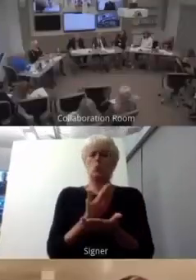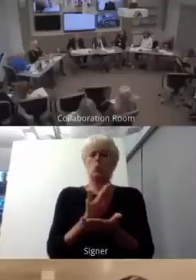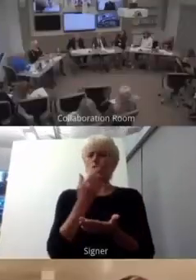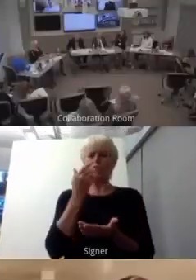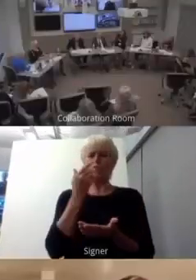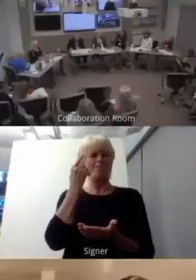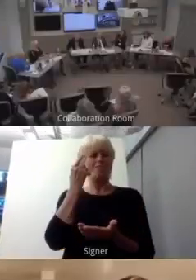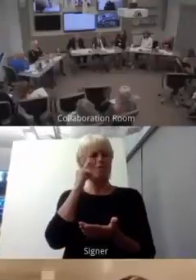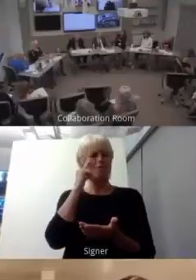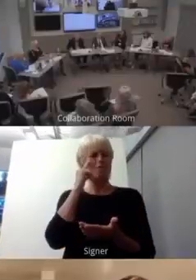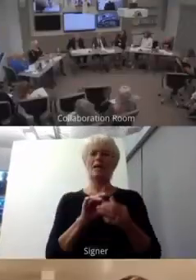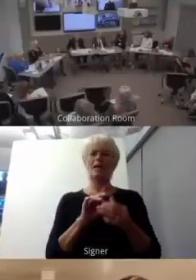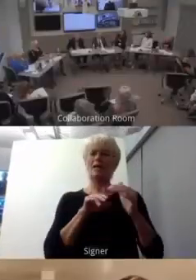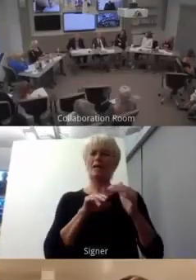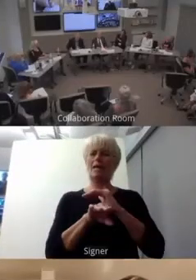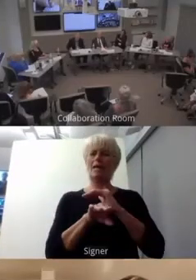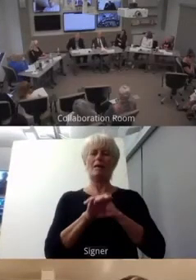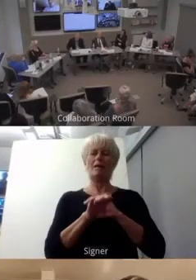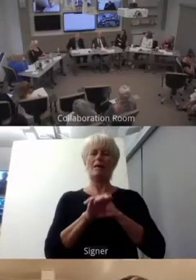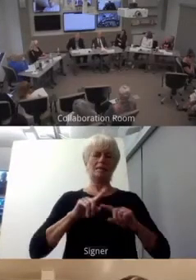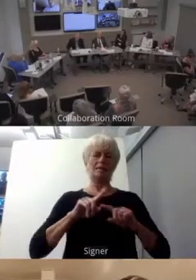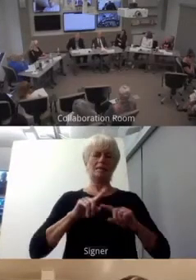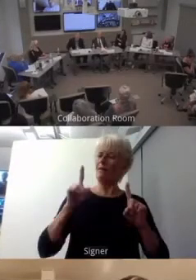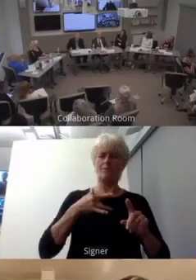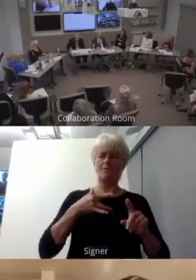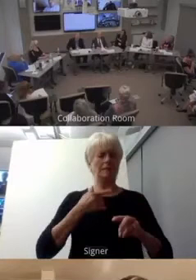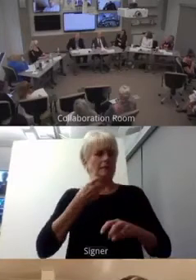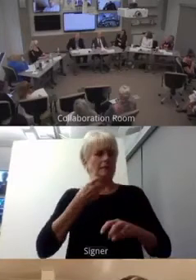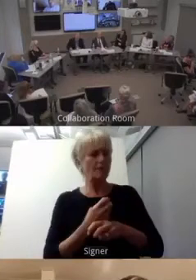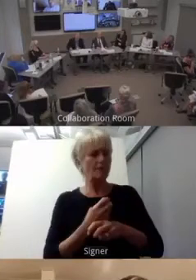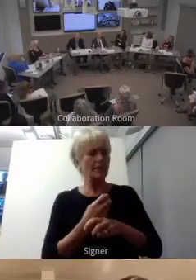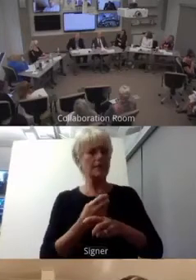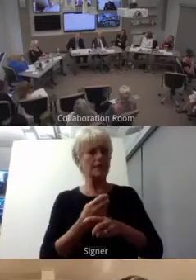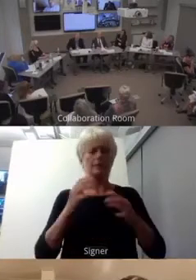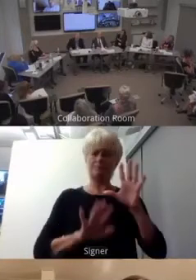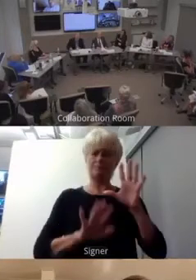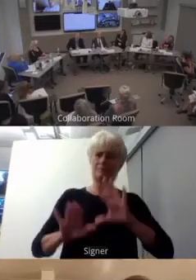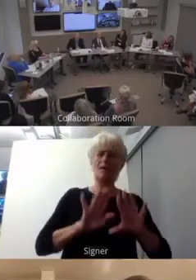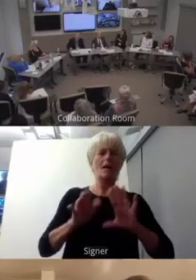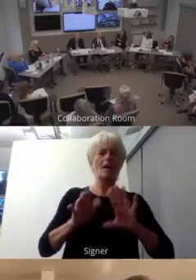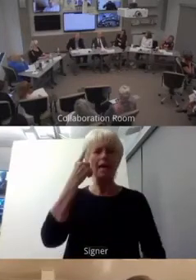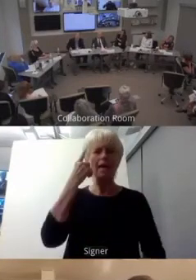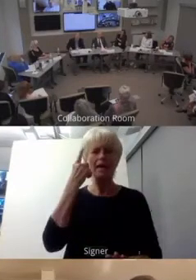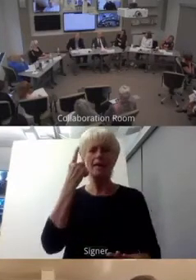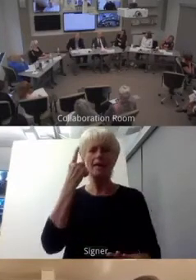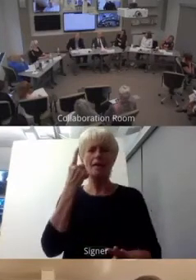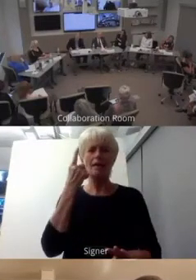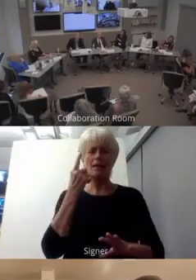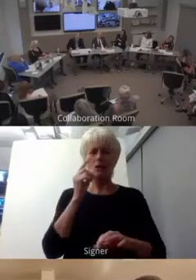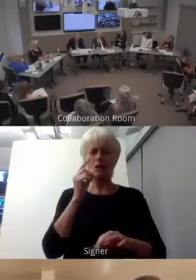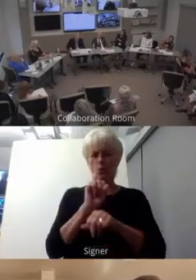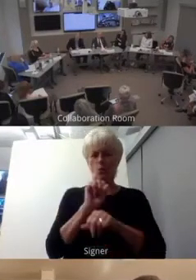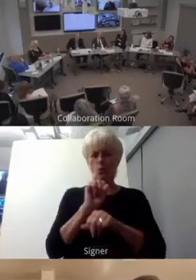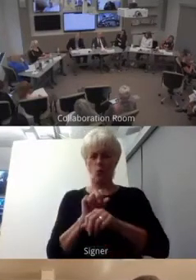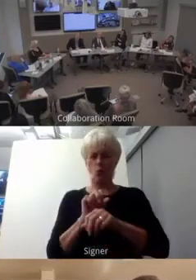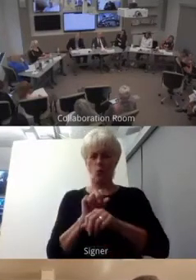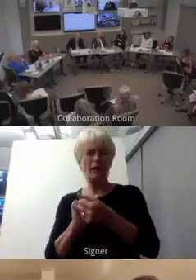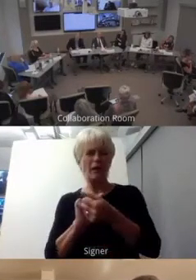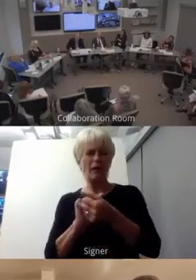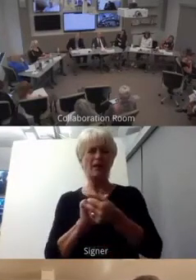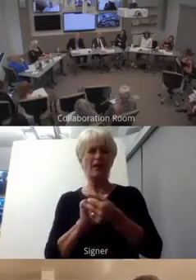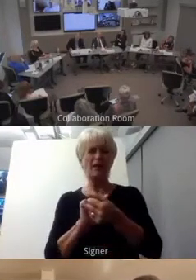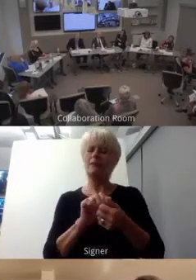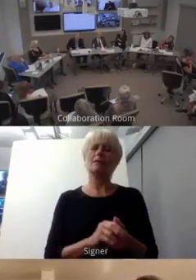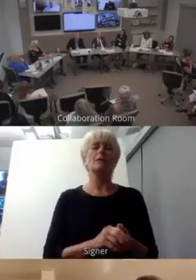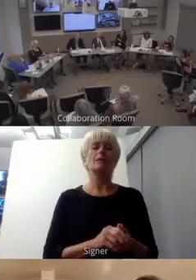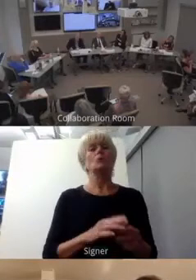for us to try to understand and work with. So to come in and look at different parts